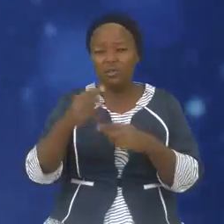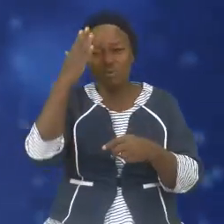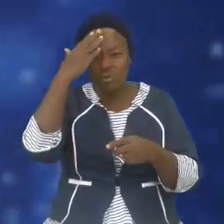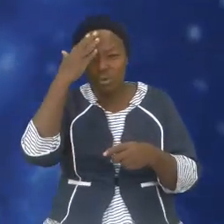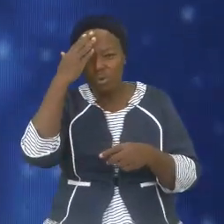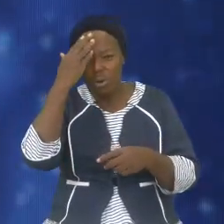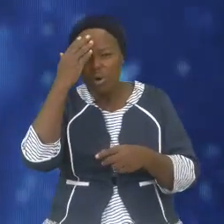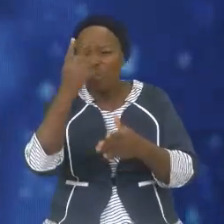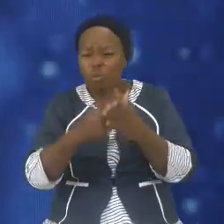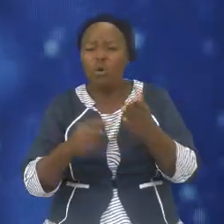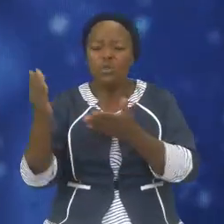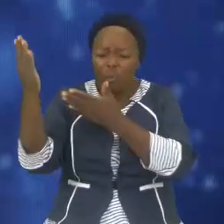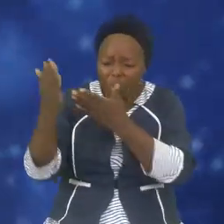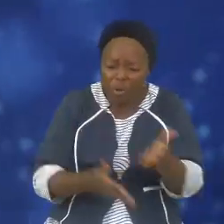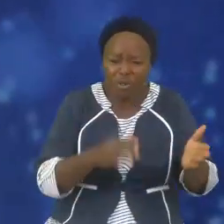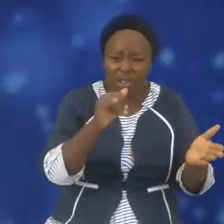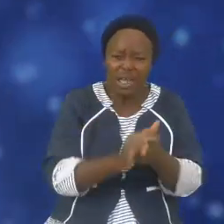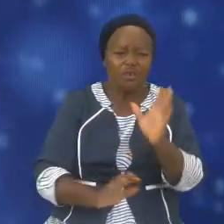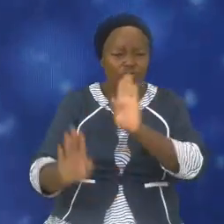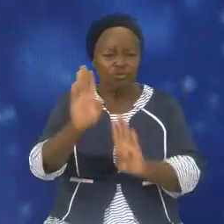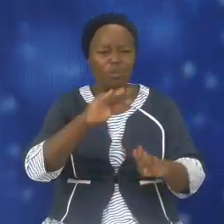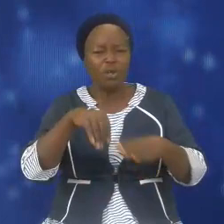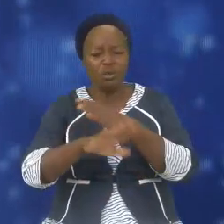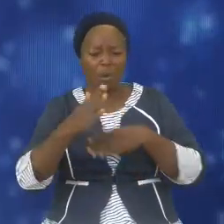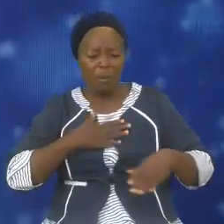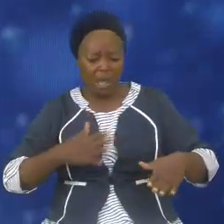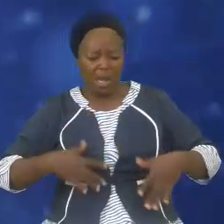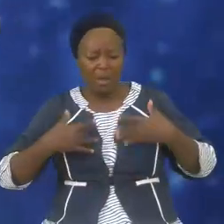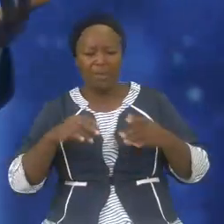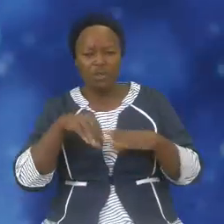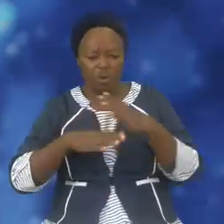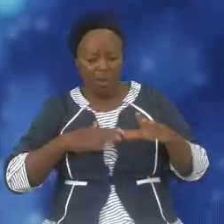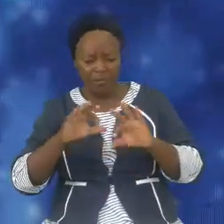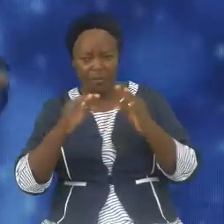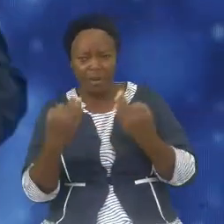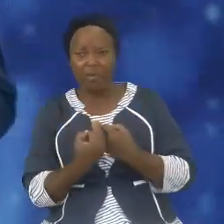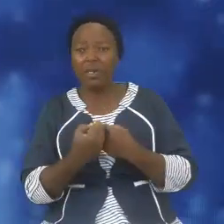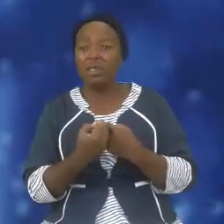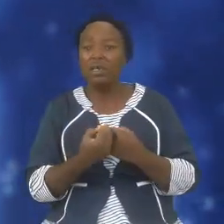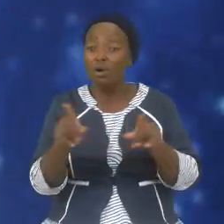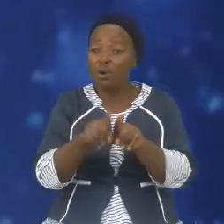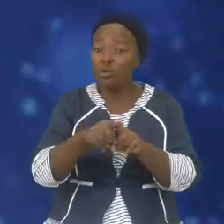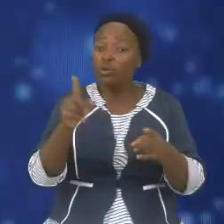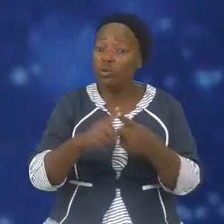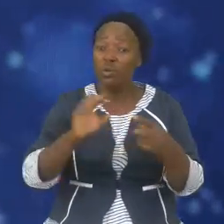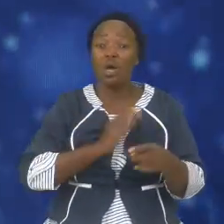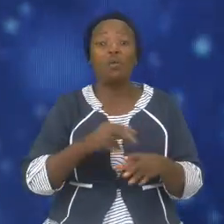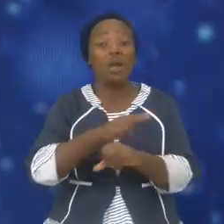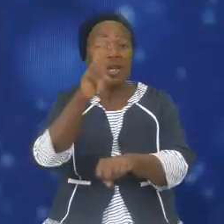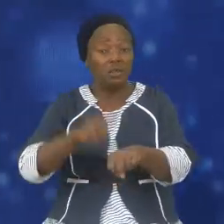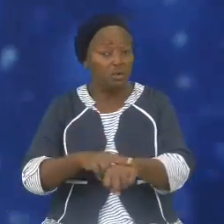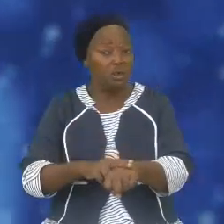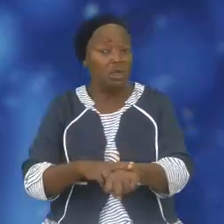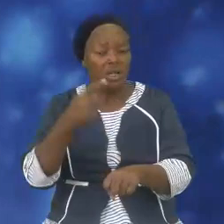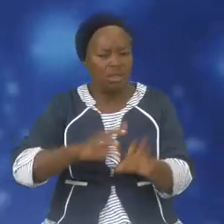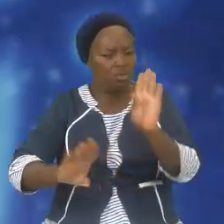what projected and brought trouble into my life, into my family, even into our nation. The trouble, as